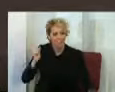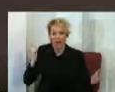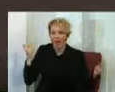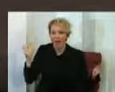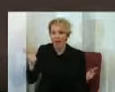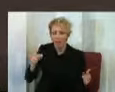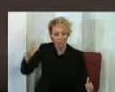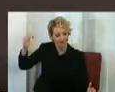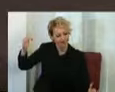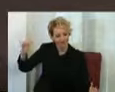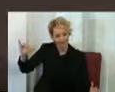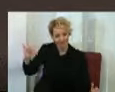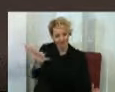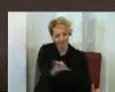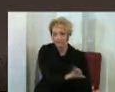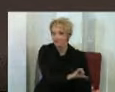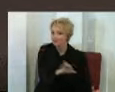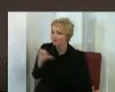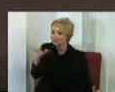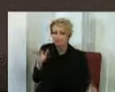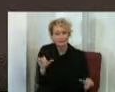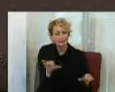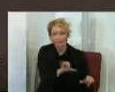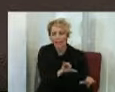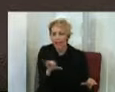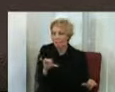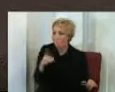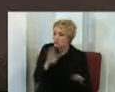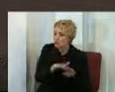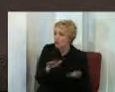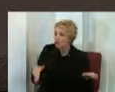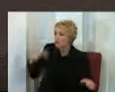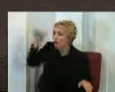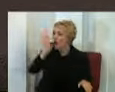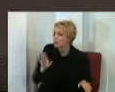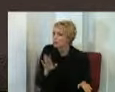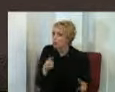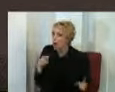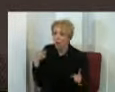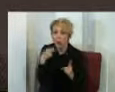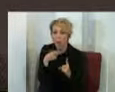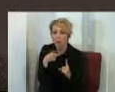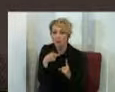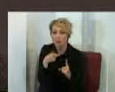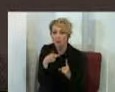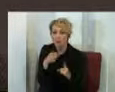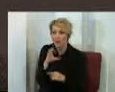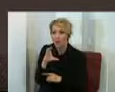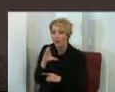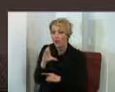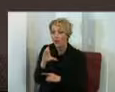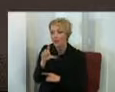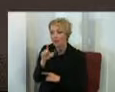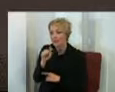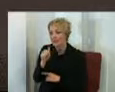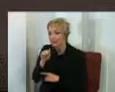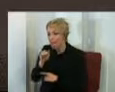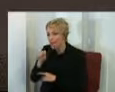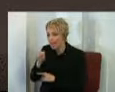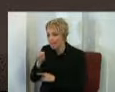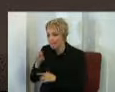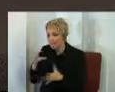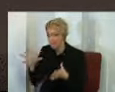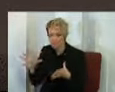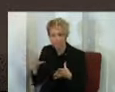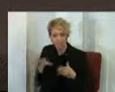excluded. So claim that God space this morning. Claim yourself as God here